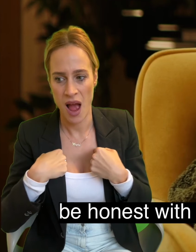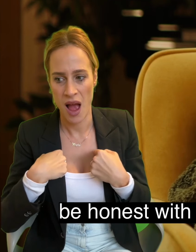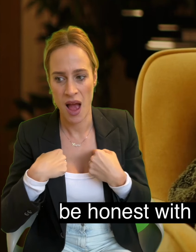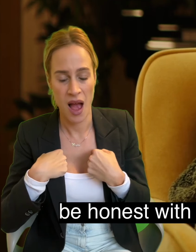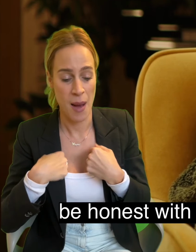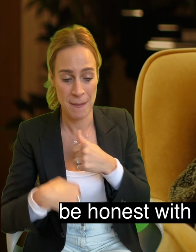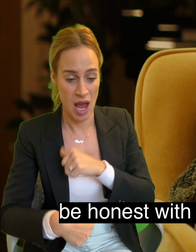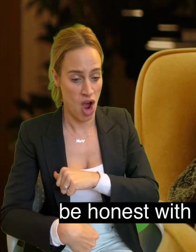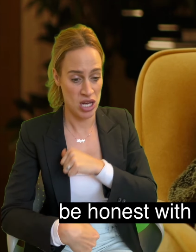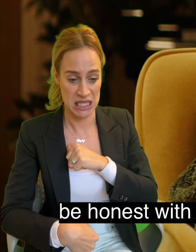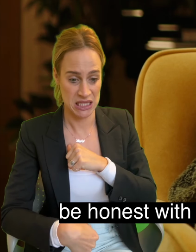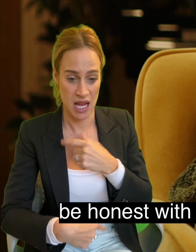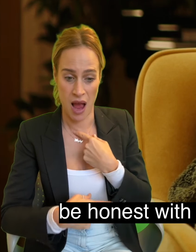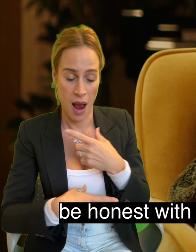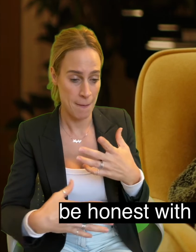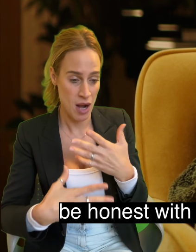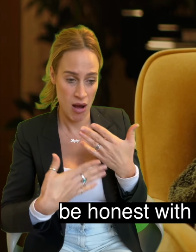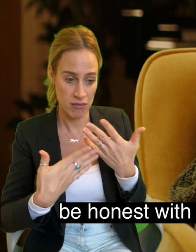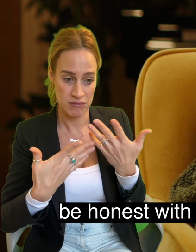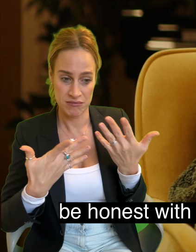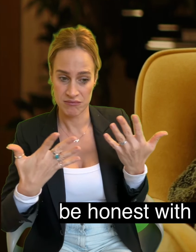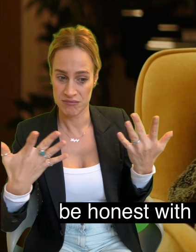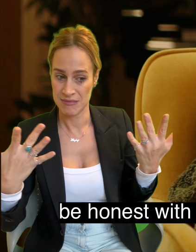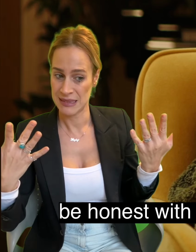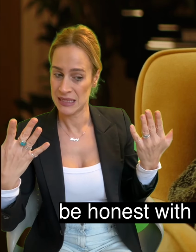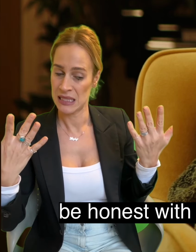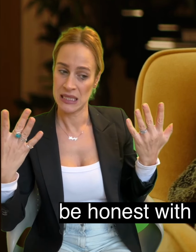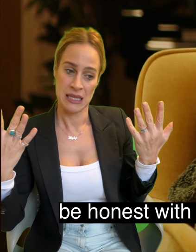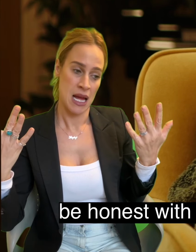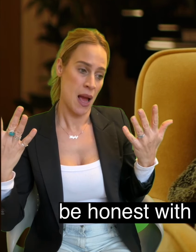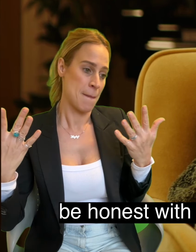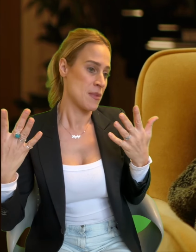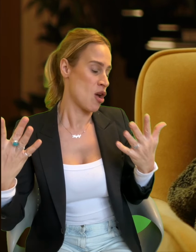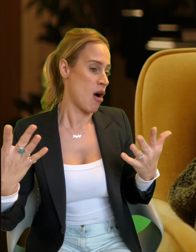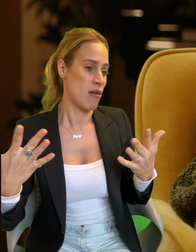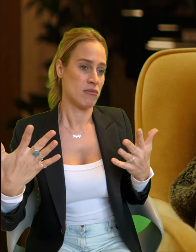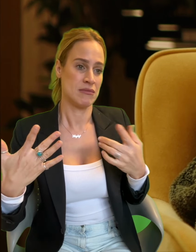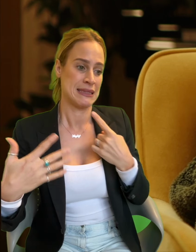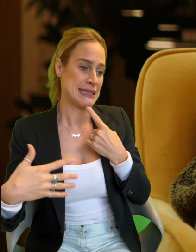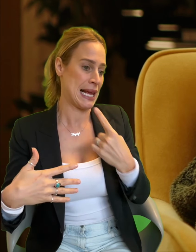I'll be honest with you, and this is no disrespect to any awards that I've ever been given.